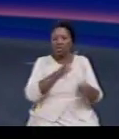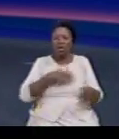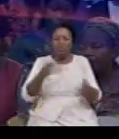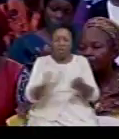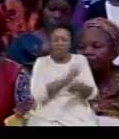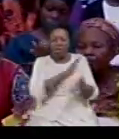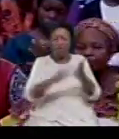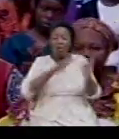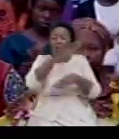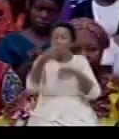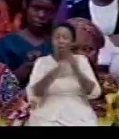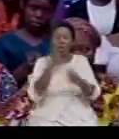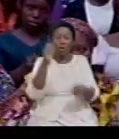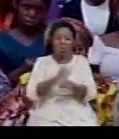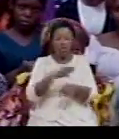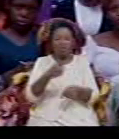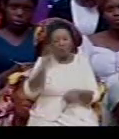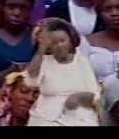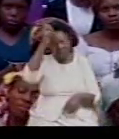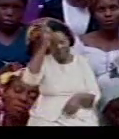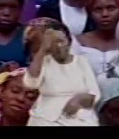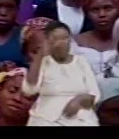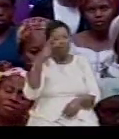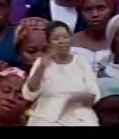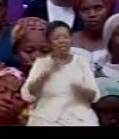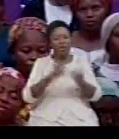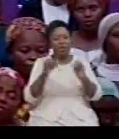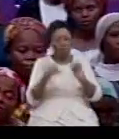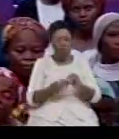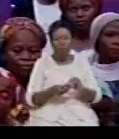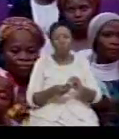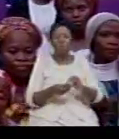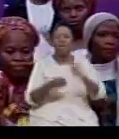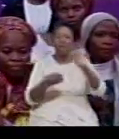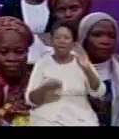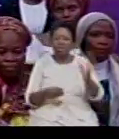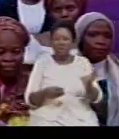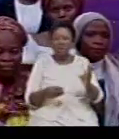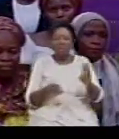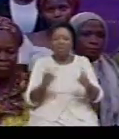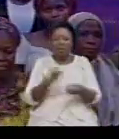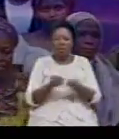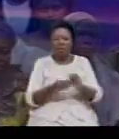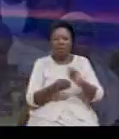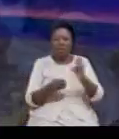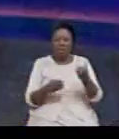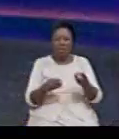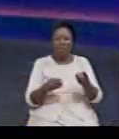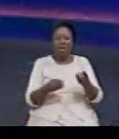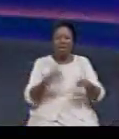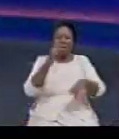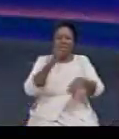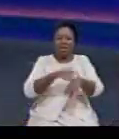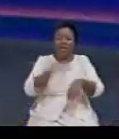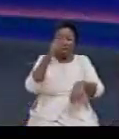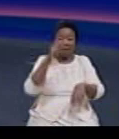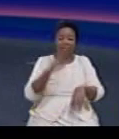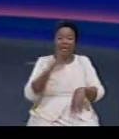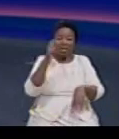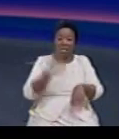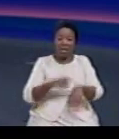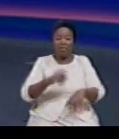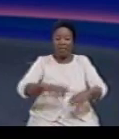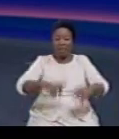the devil. Look at number six of the promises. This is timeless supernatural strength.